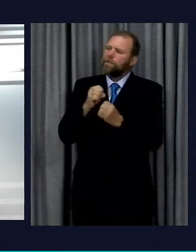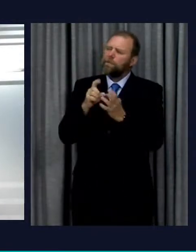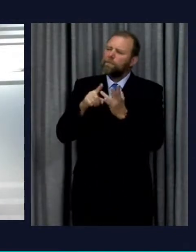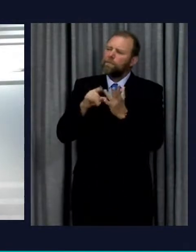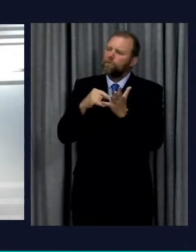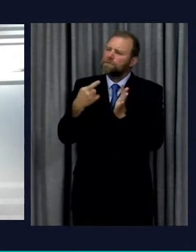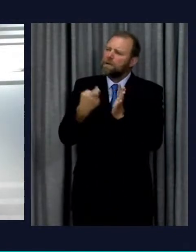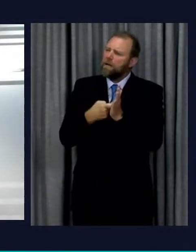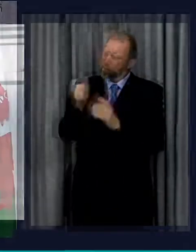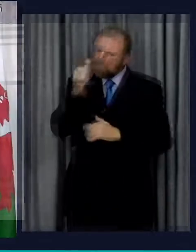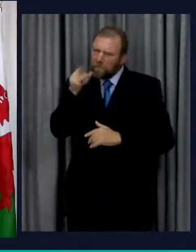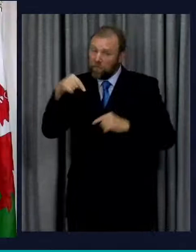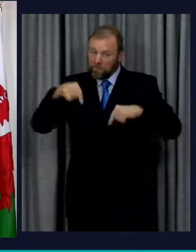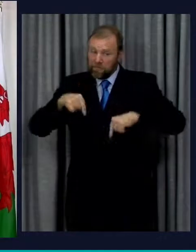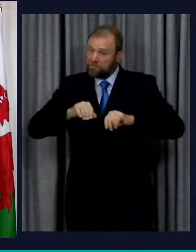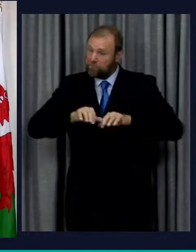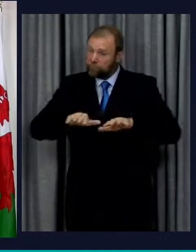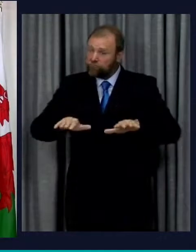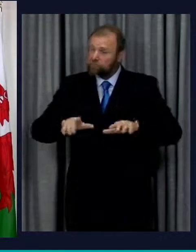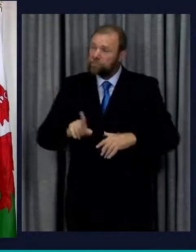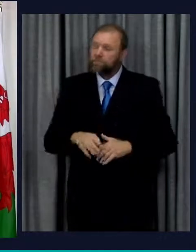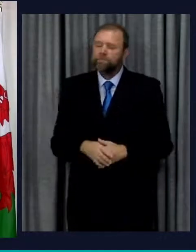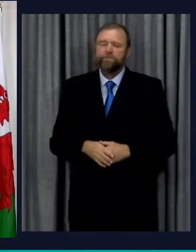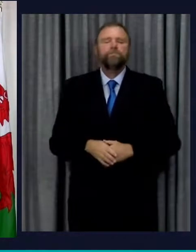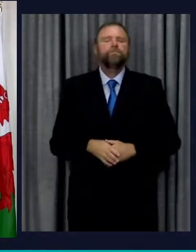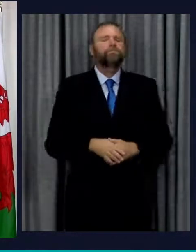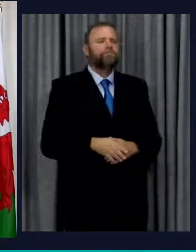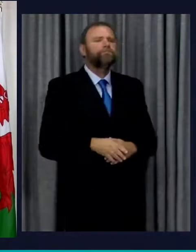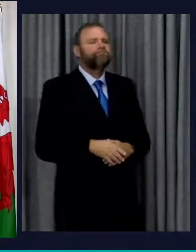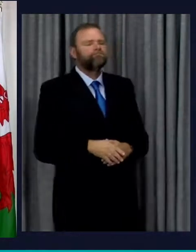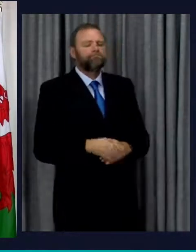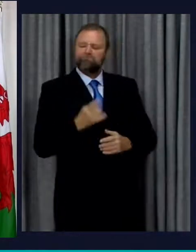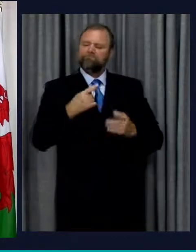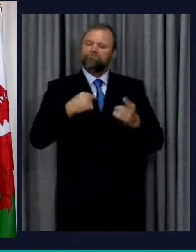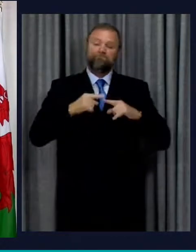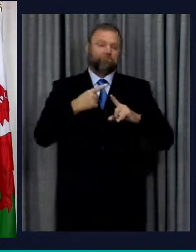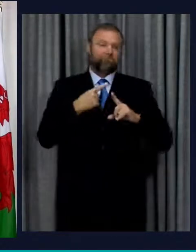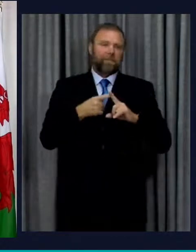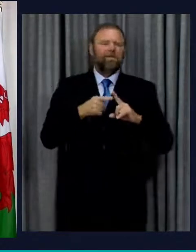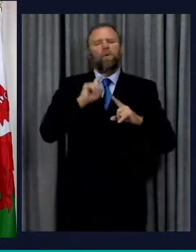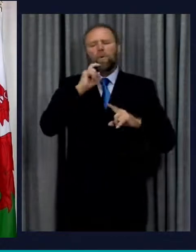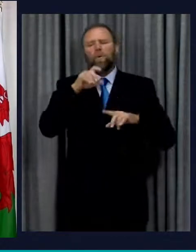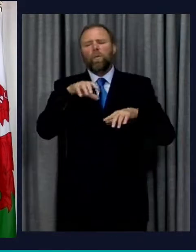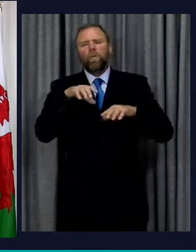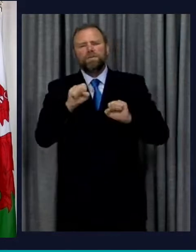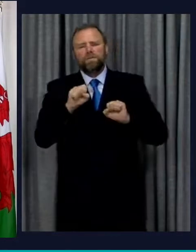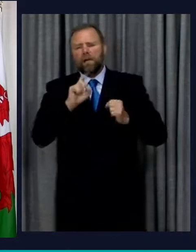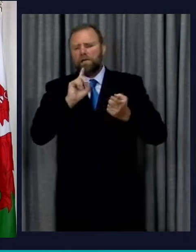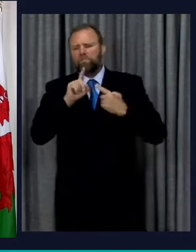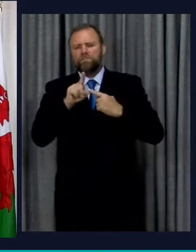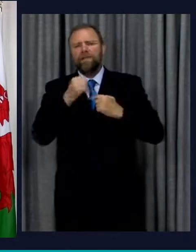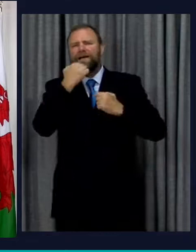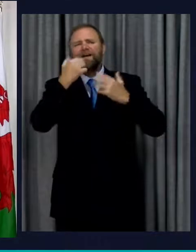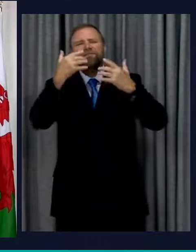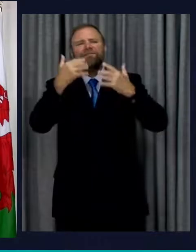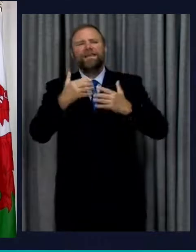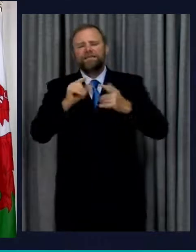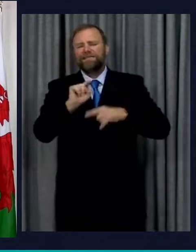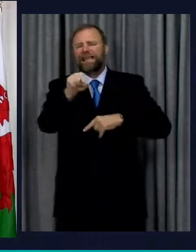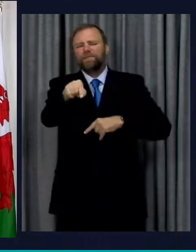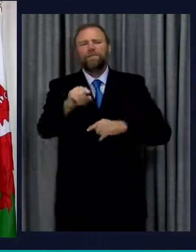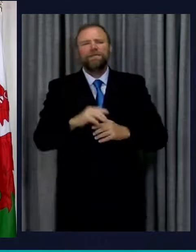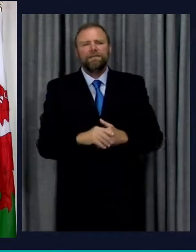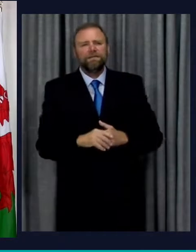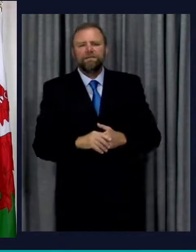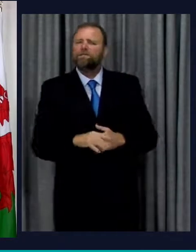that programme's going at the moment? We're positive about how the booster programme is going. We're going to start to report figures from next week, so you won't need to rely on an understanding